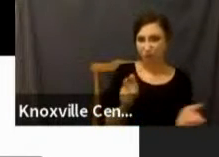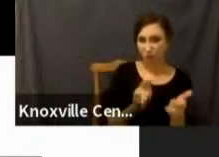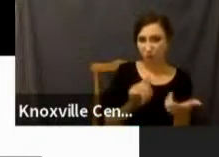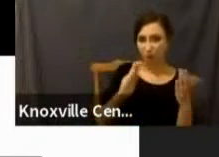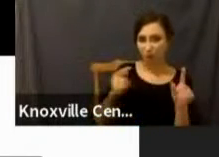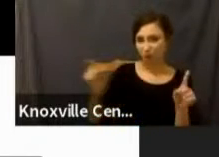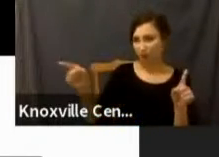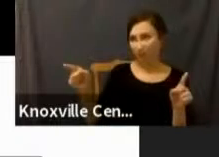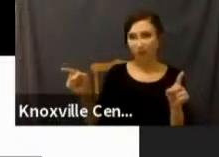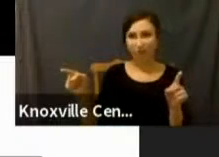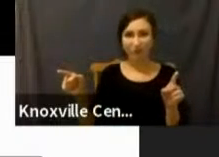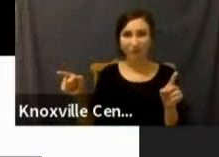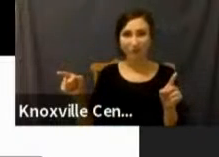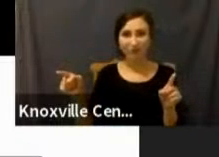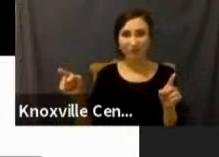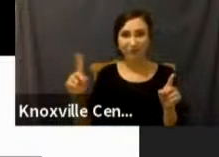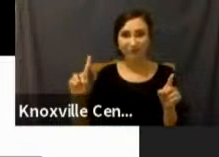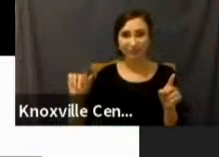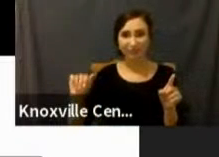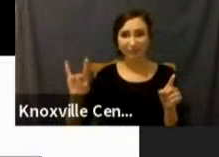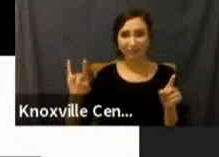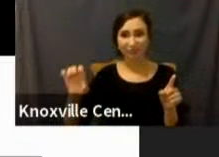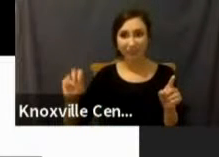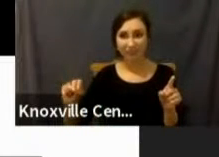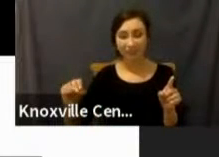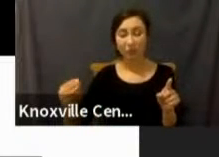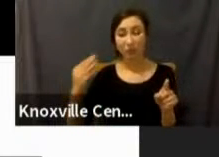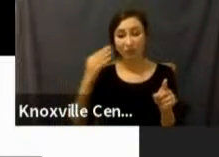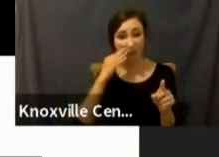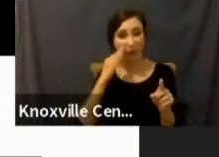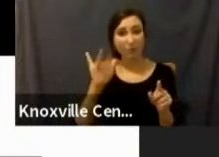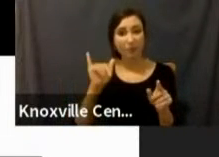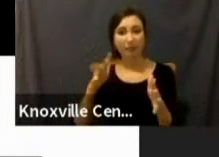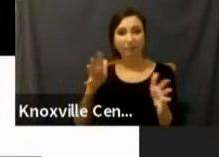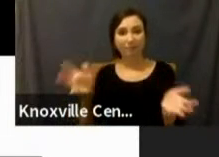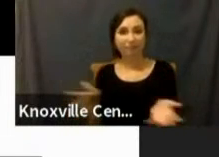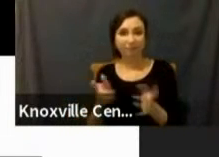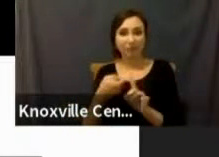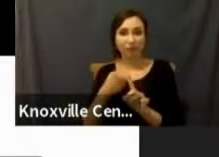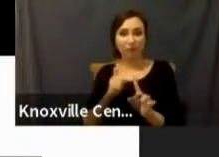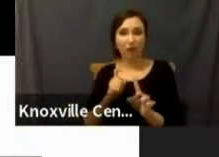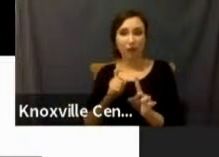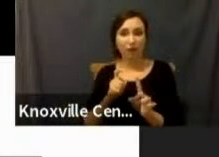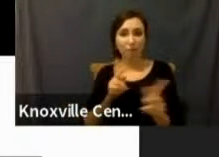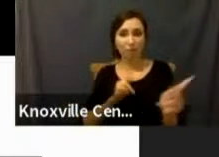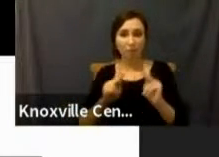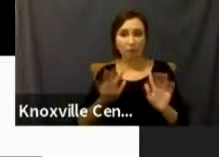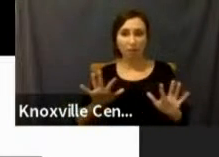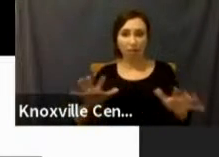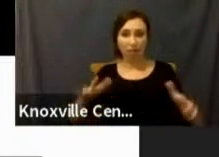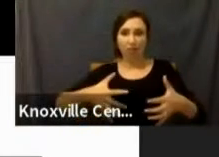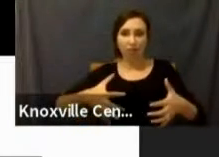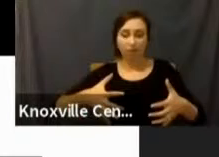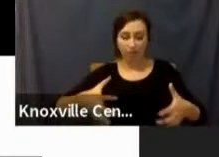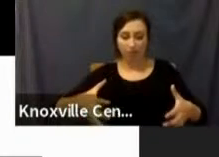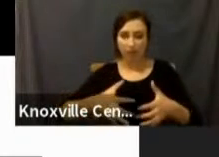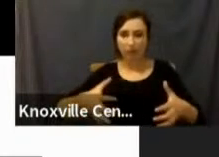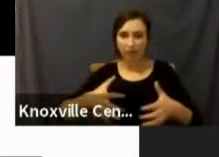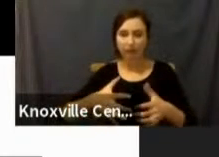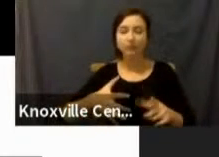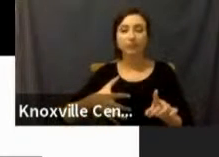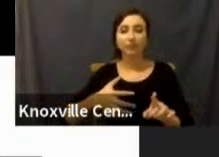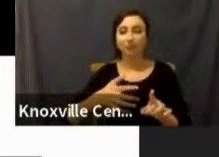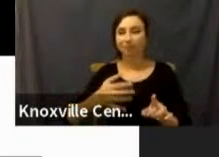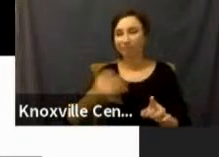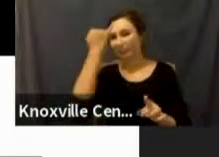Davidson. And so we know that this is in part driven by population density. So that gives you an idea of just what we